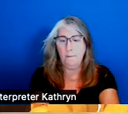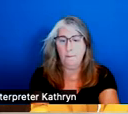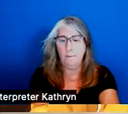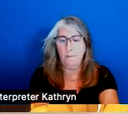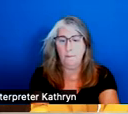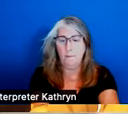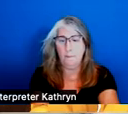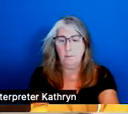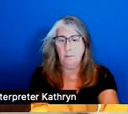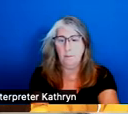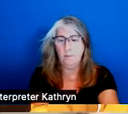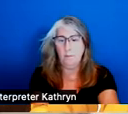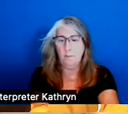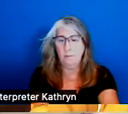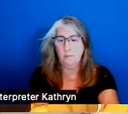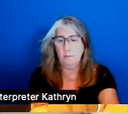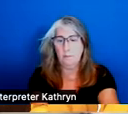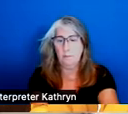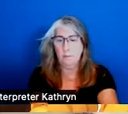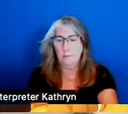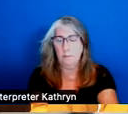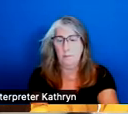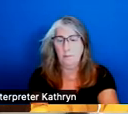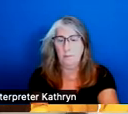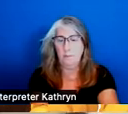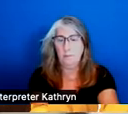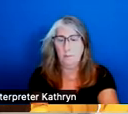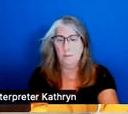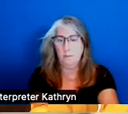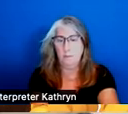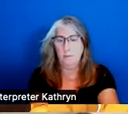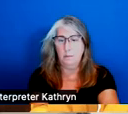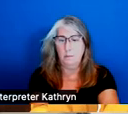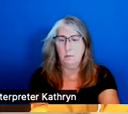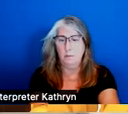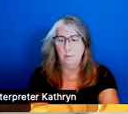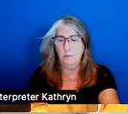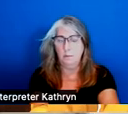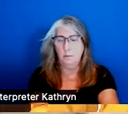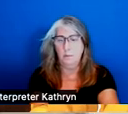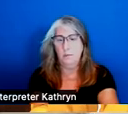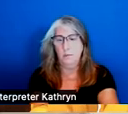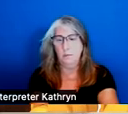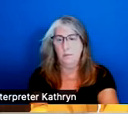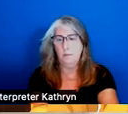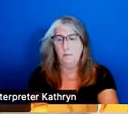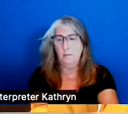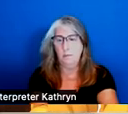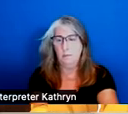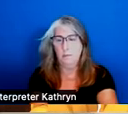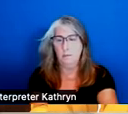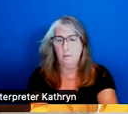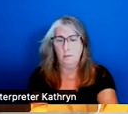how we as an organization will work and commit to each of you, our colleagues in this work,